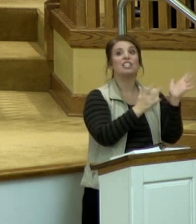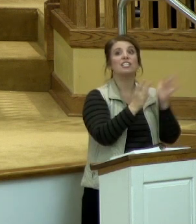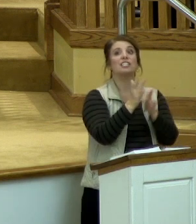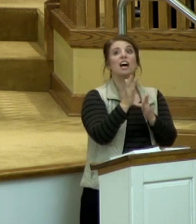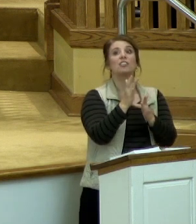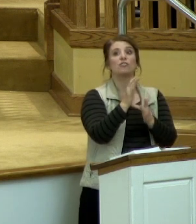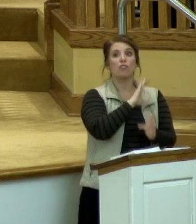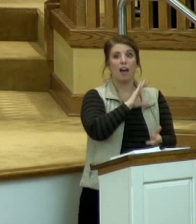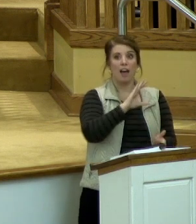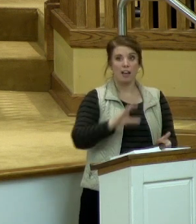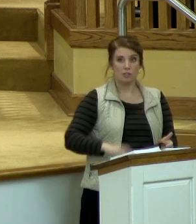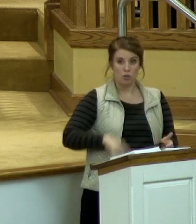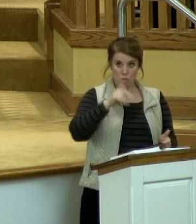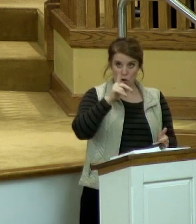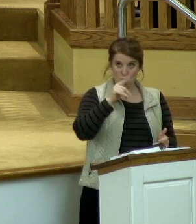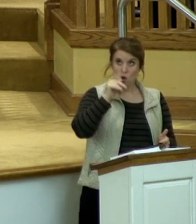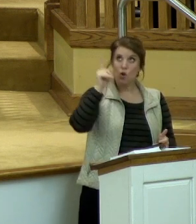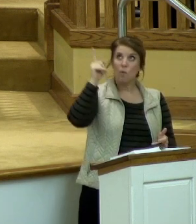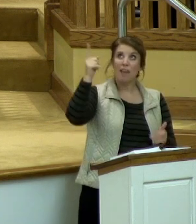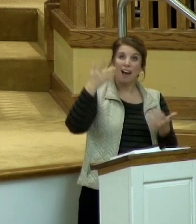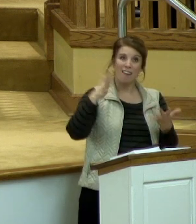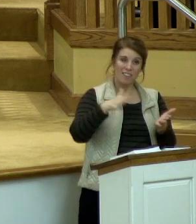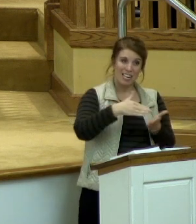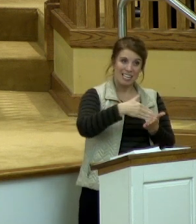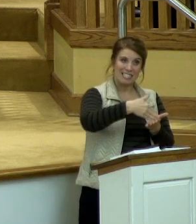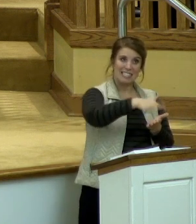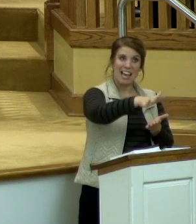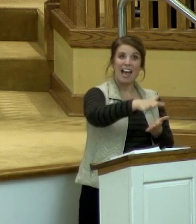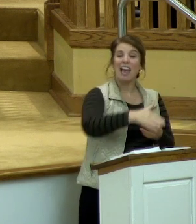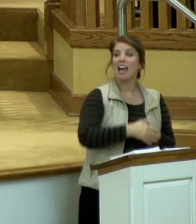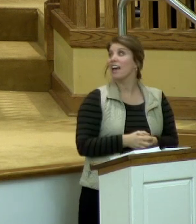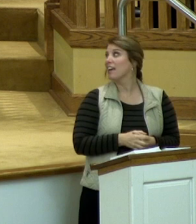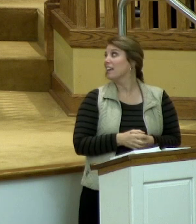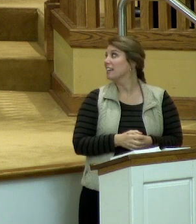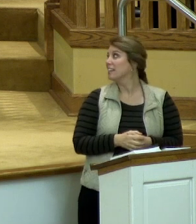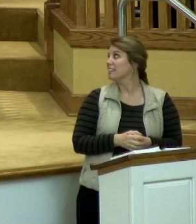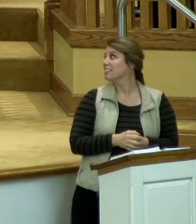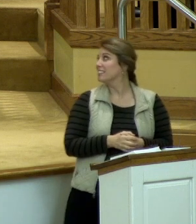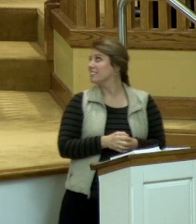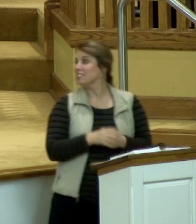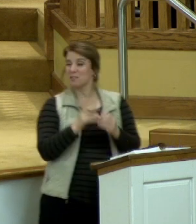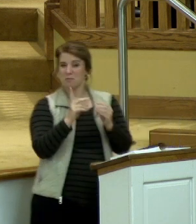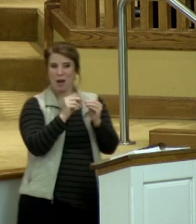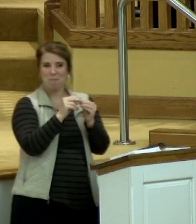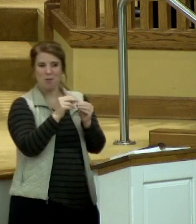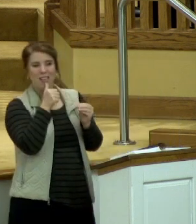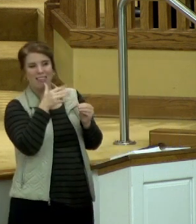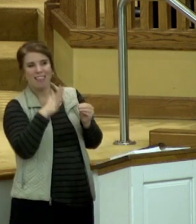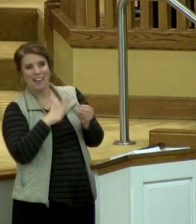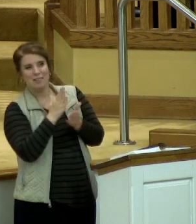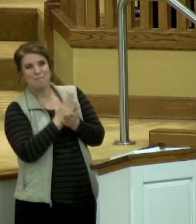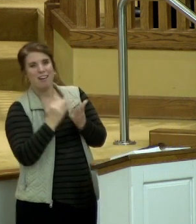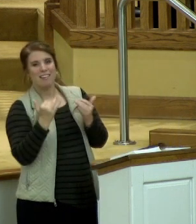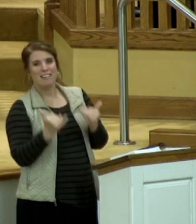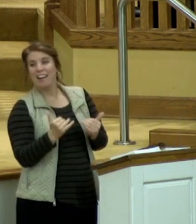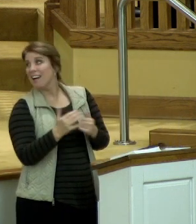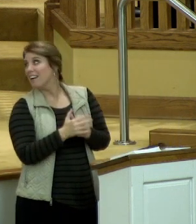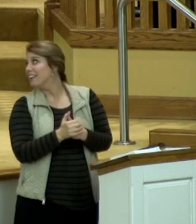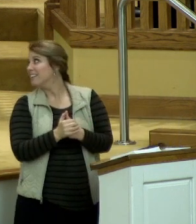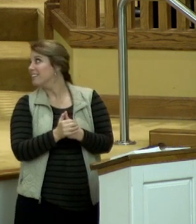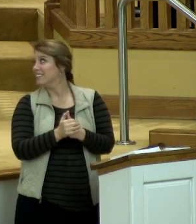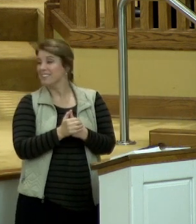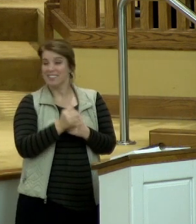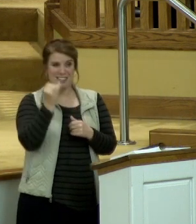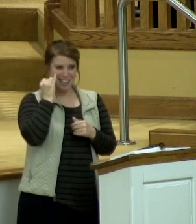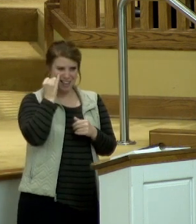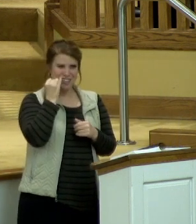and Jesus Christ, whom thou hast sent. Let's go through it one more time. Really, if you got it, try to